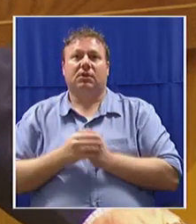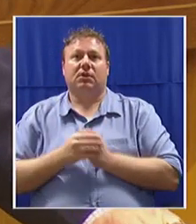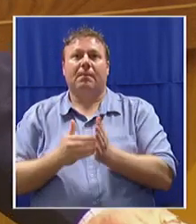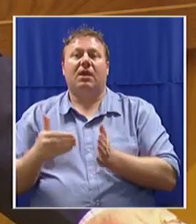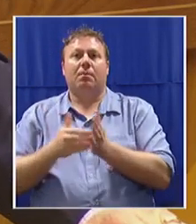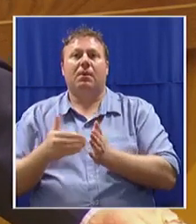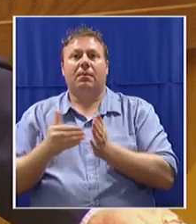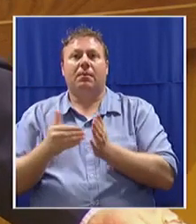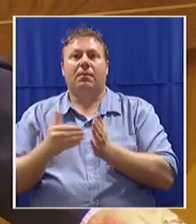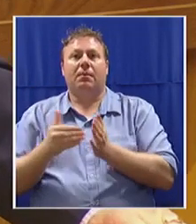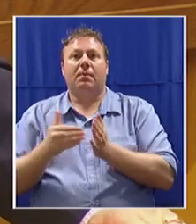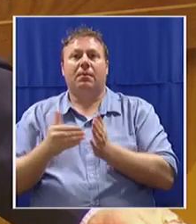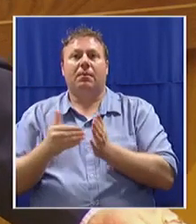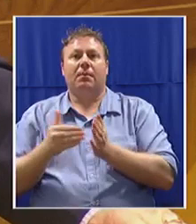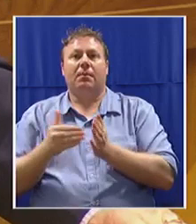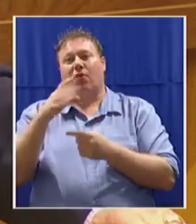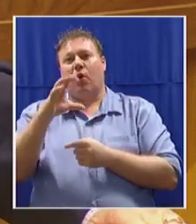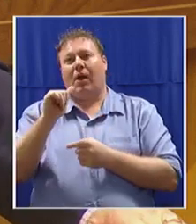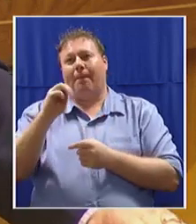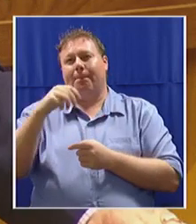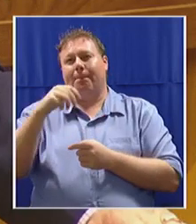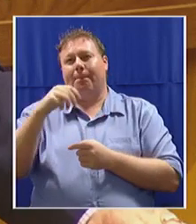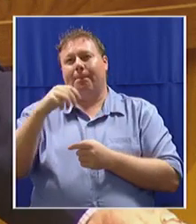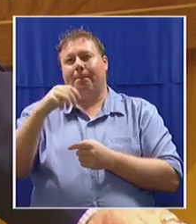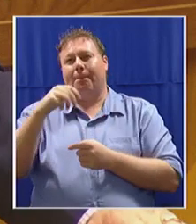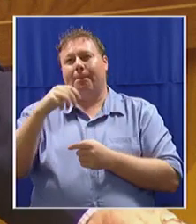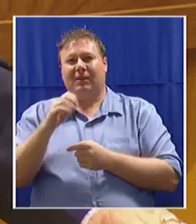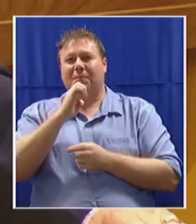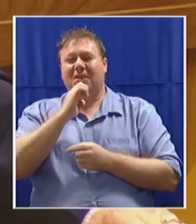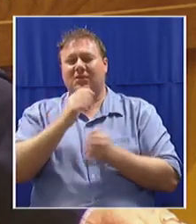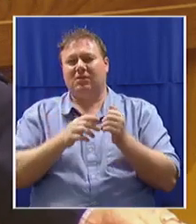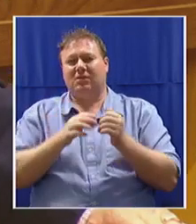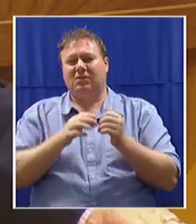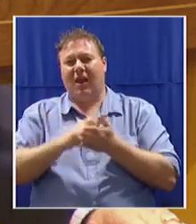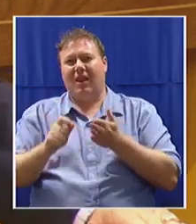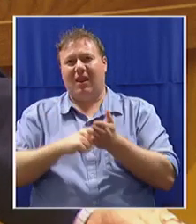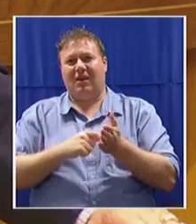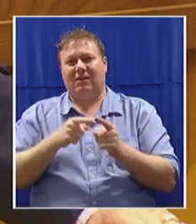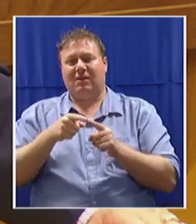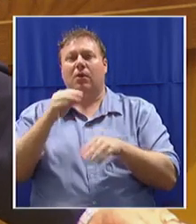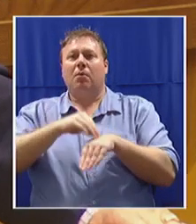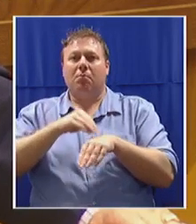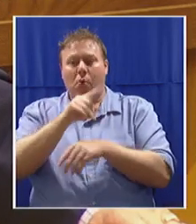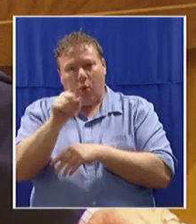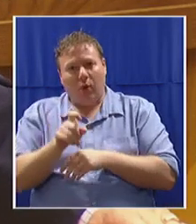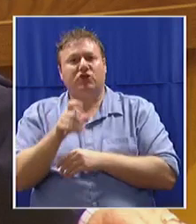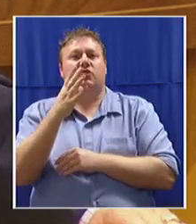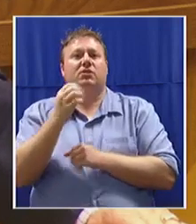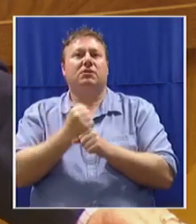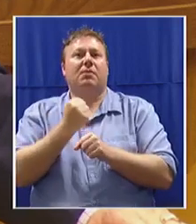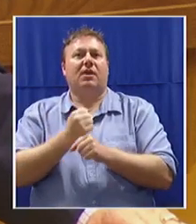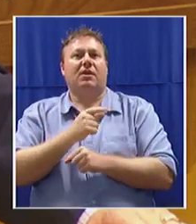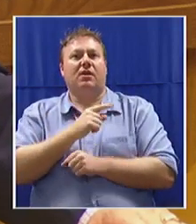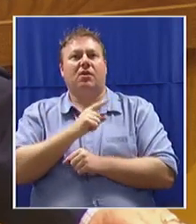of rand only for a campaign to ensure that you are elected creates more questions, because why would you